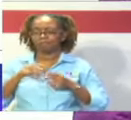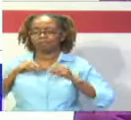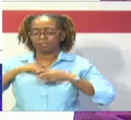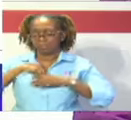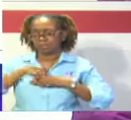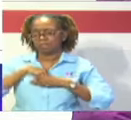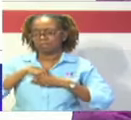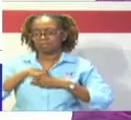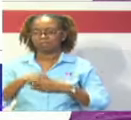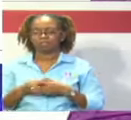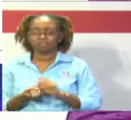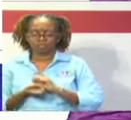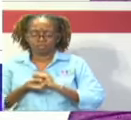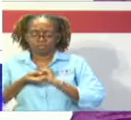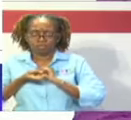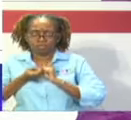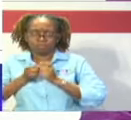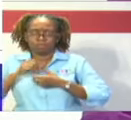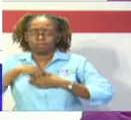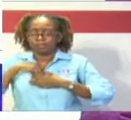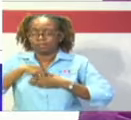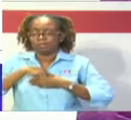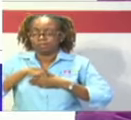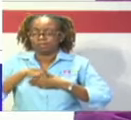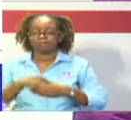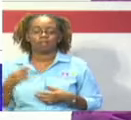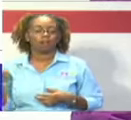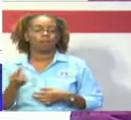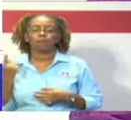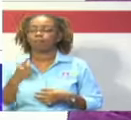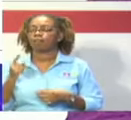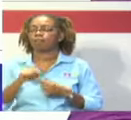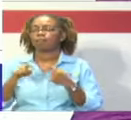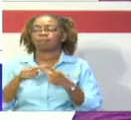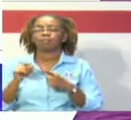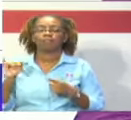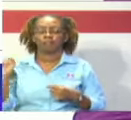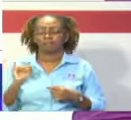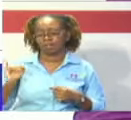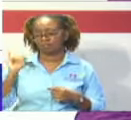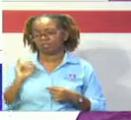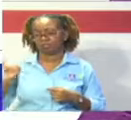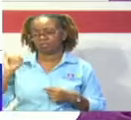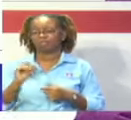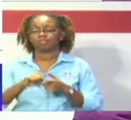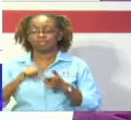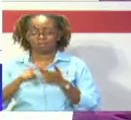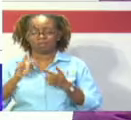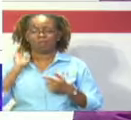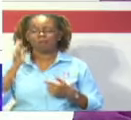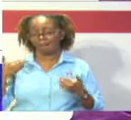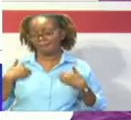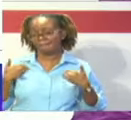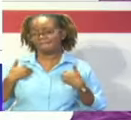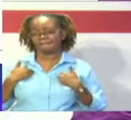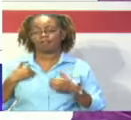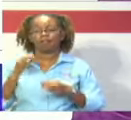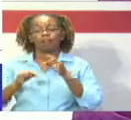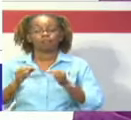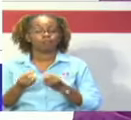get these mutations when you have infected individuals, right? So the more infected people there are, the